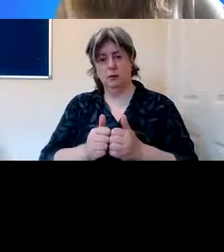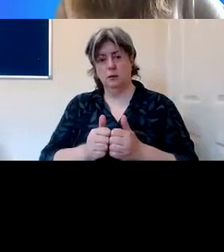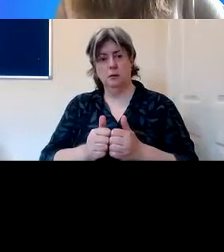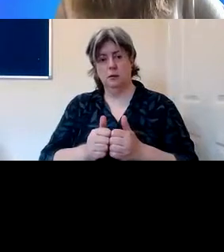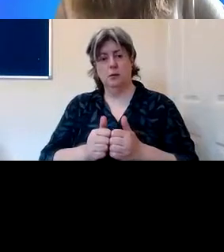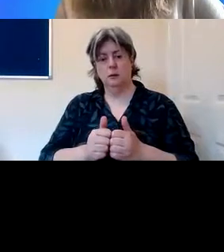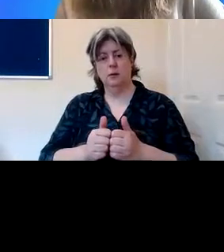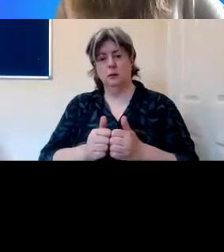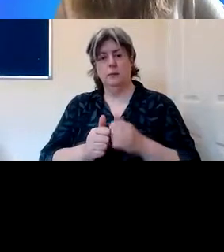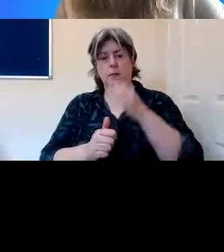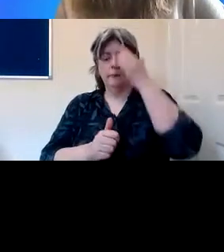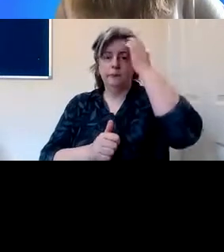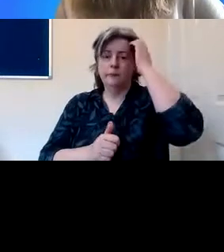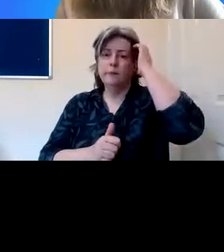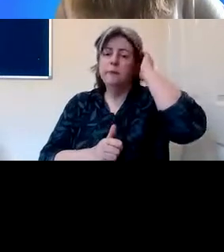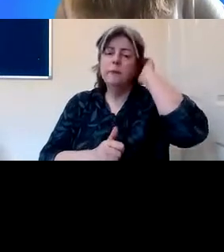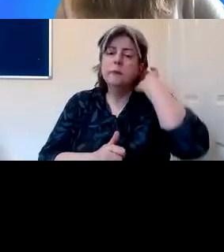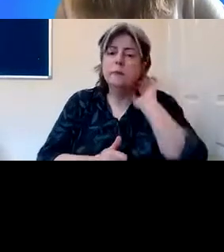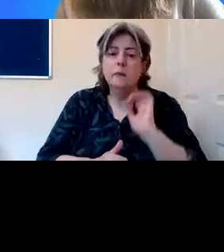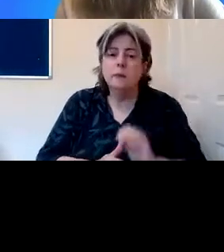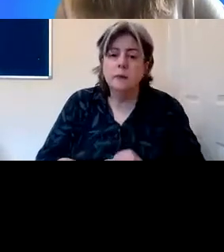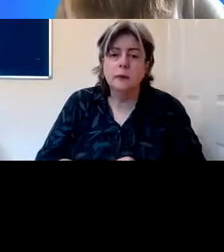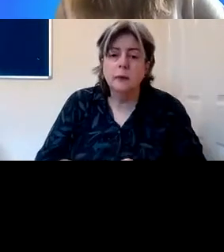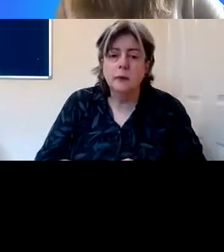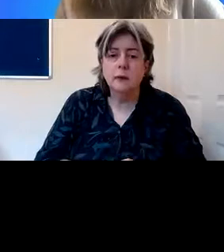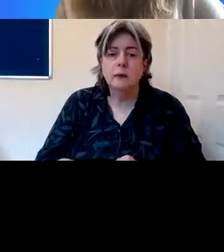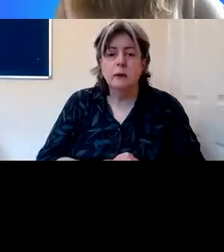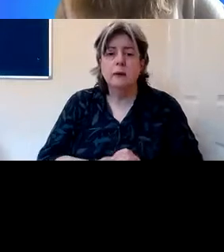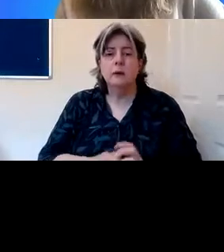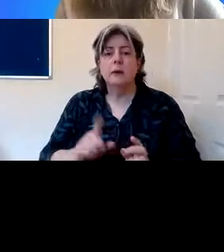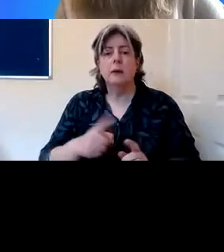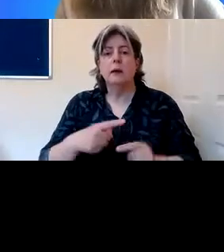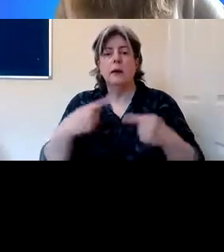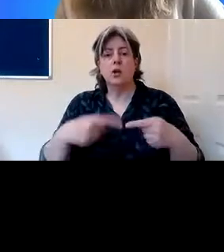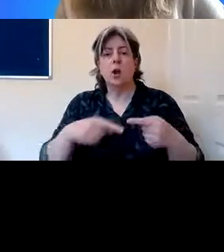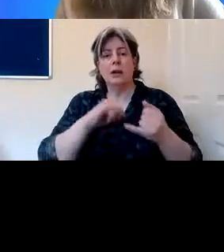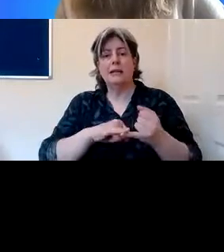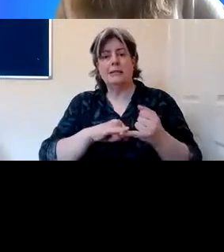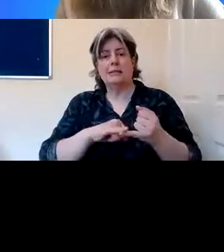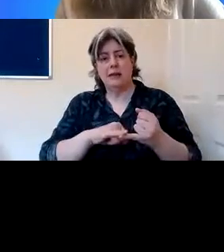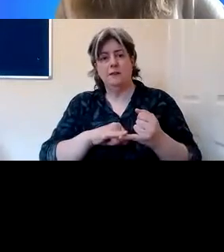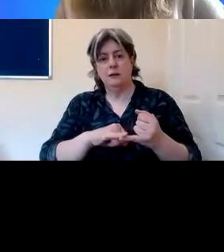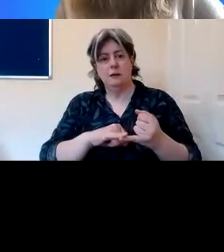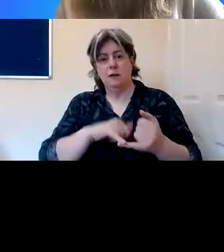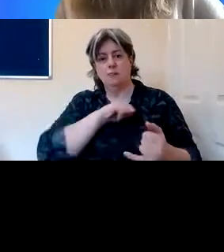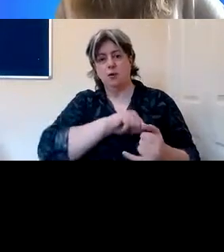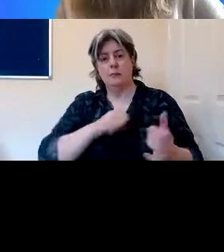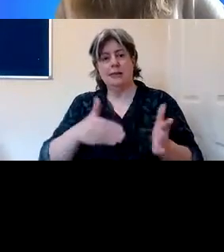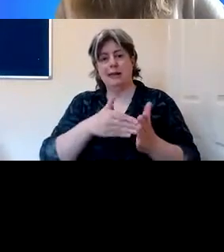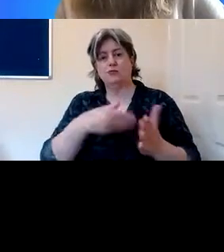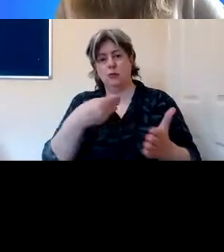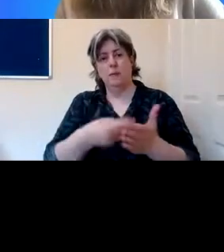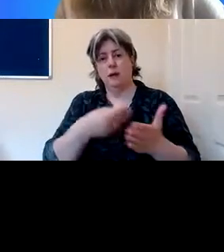second. I can't just let Stefan get away with promising all this extra money when the Conservative government has